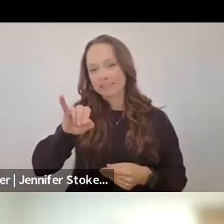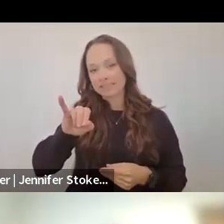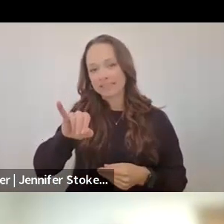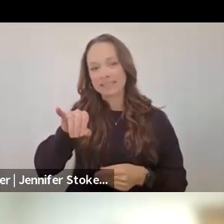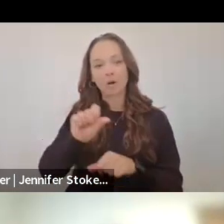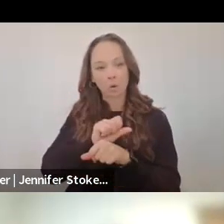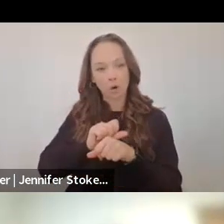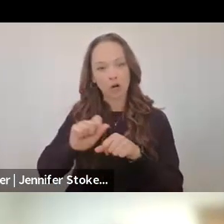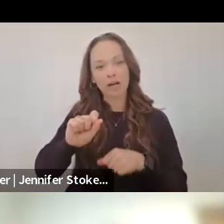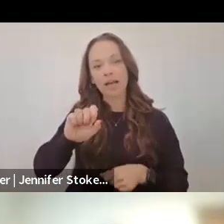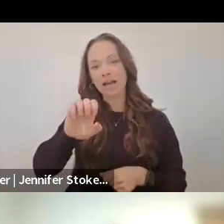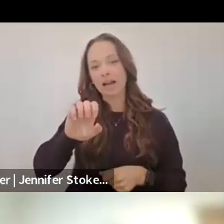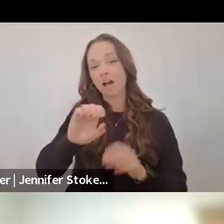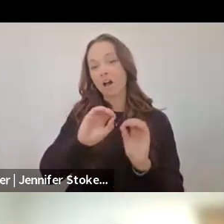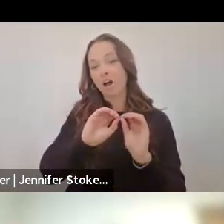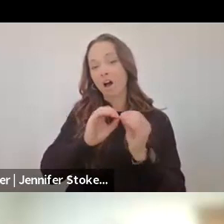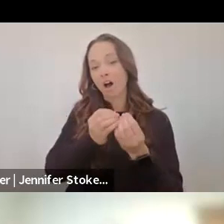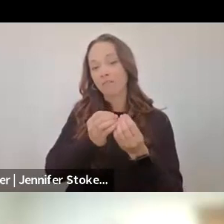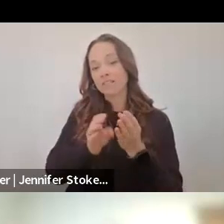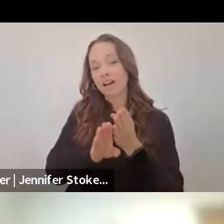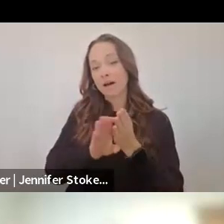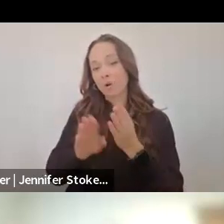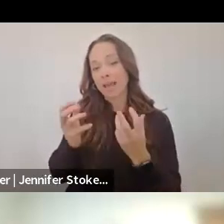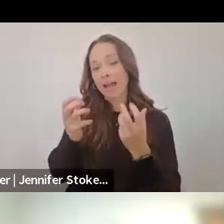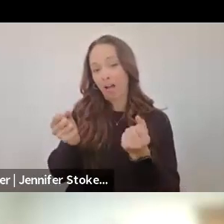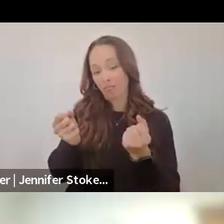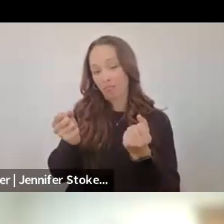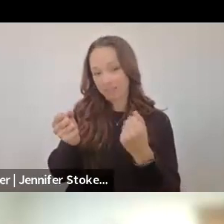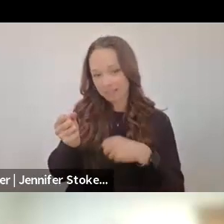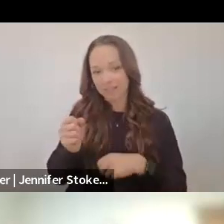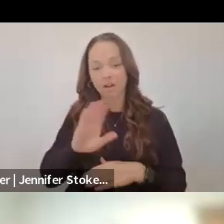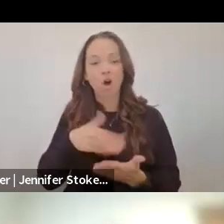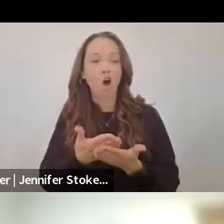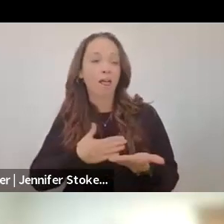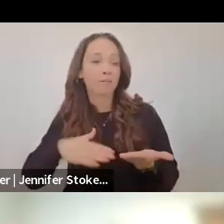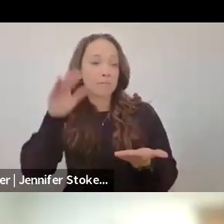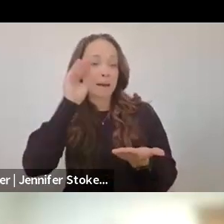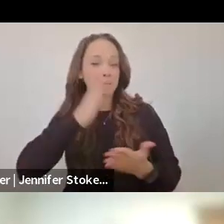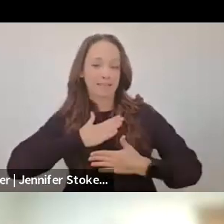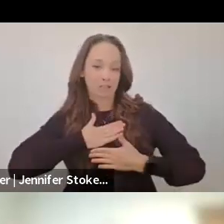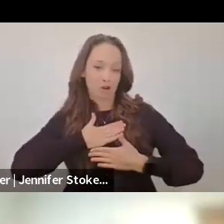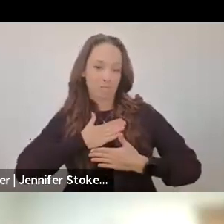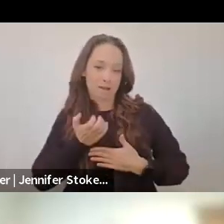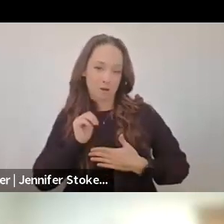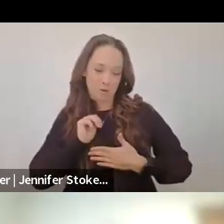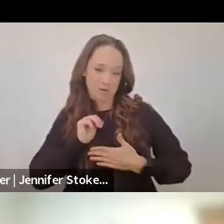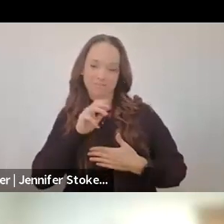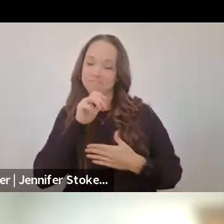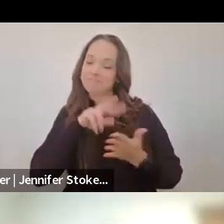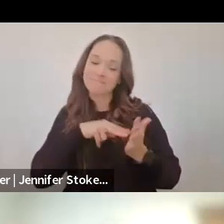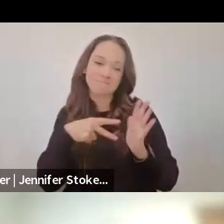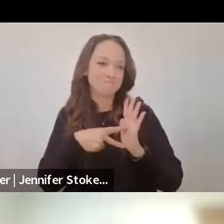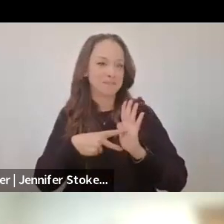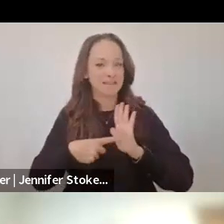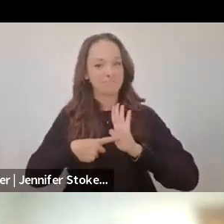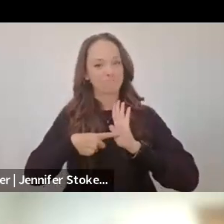CMS, Office of Minority Health. All the opinions I share today are my own and don't necessarily constitute